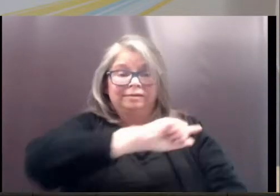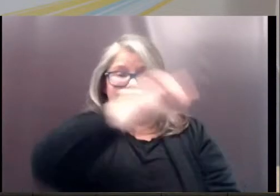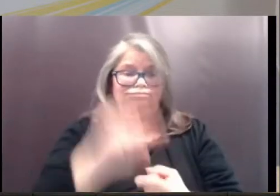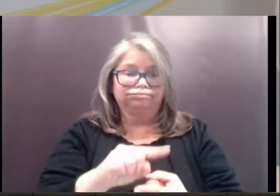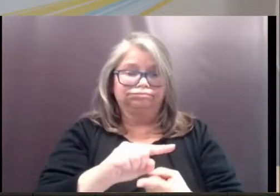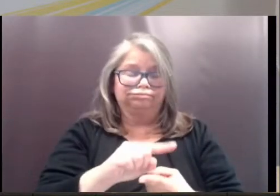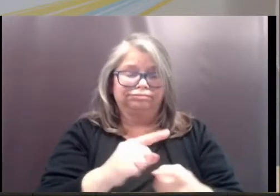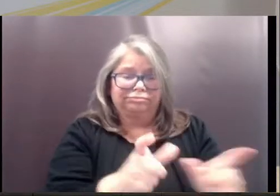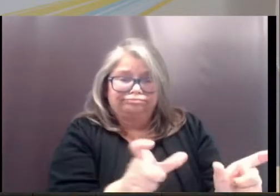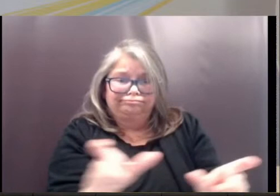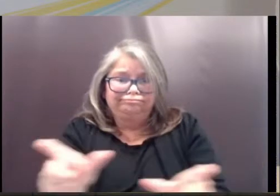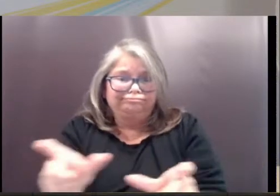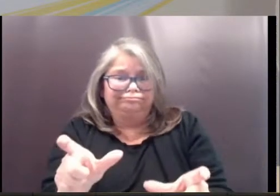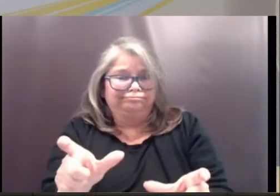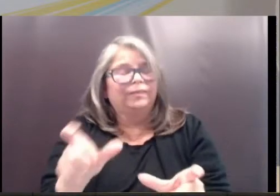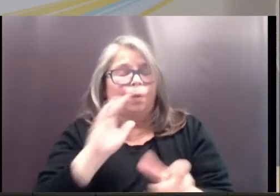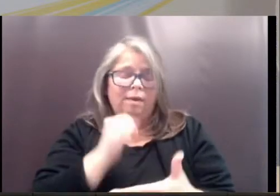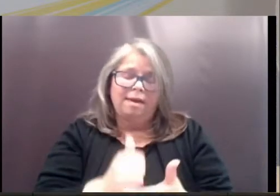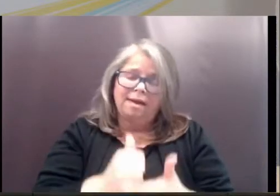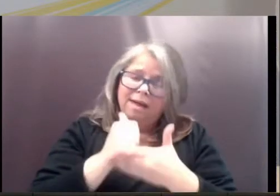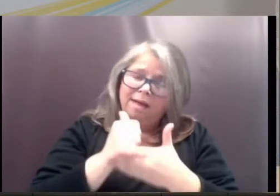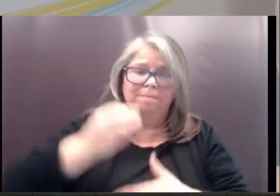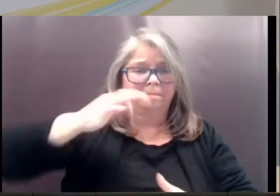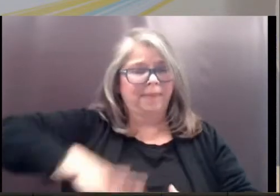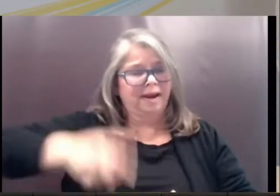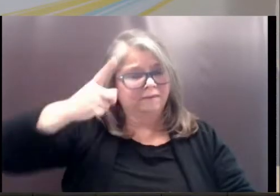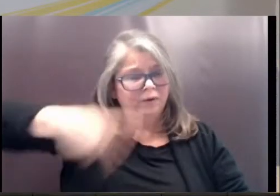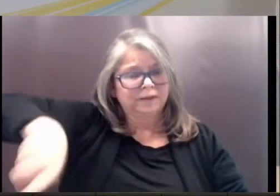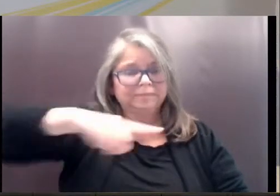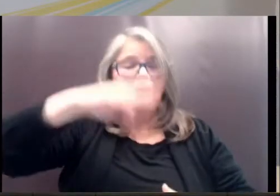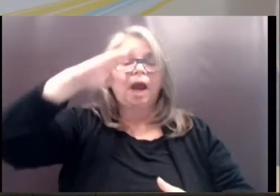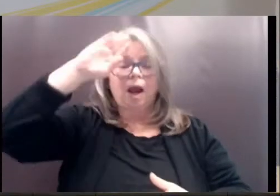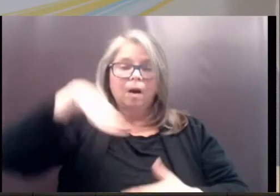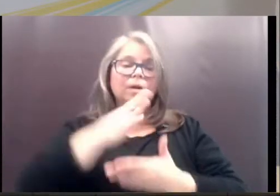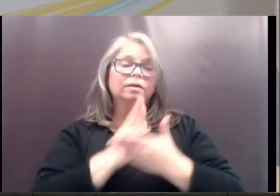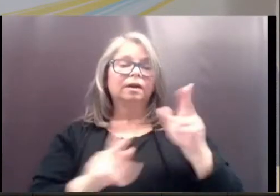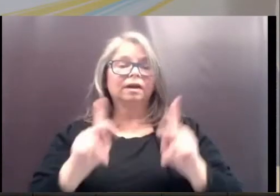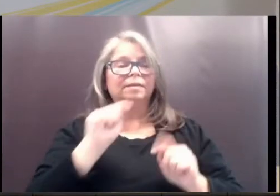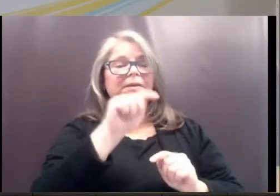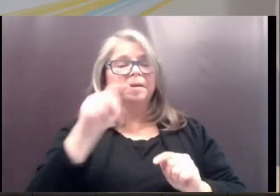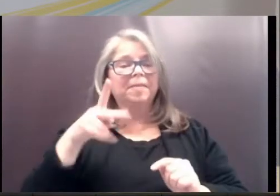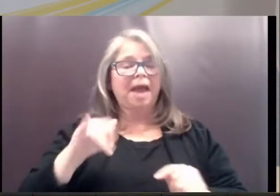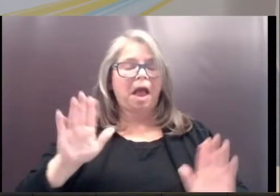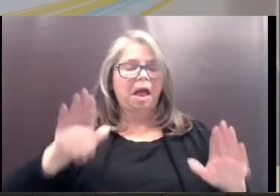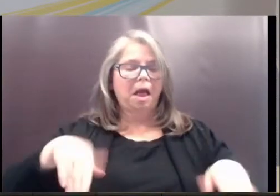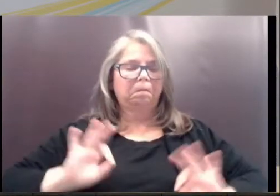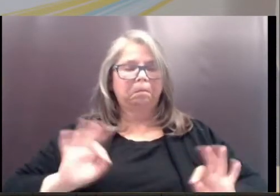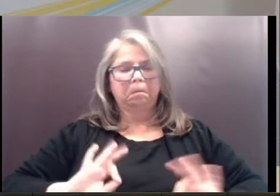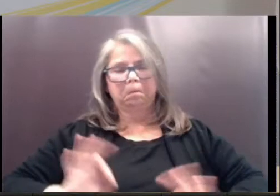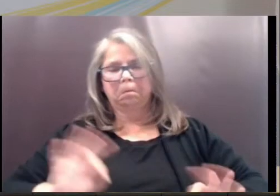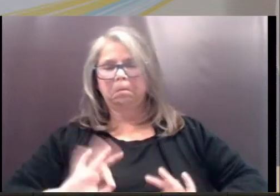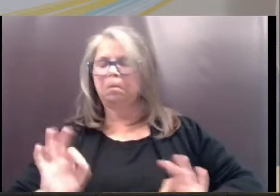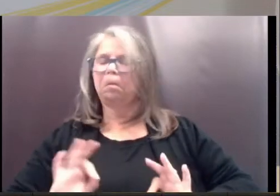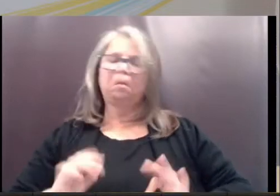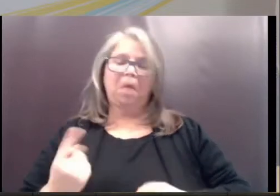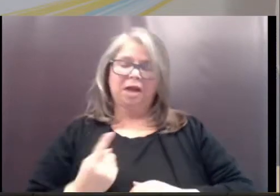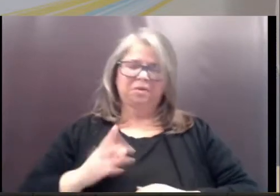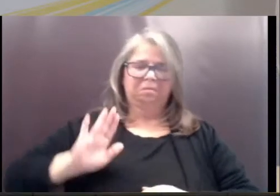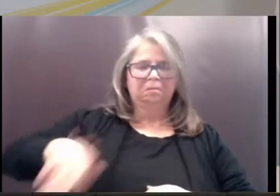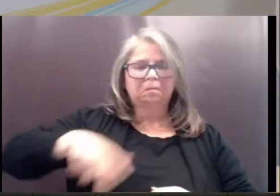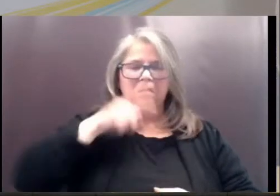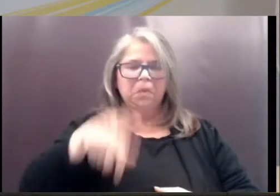I am aware that there are people in PEI who do not want to follow the self-isolation rules and have chosen to put themselves and others at